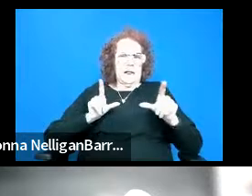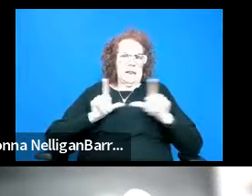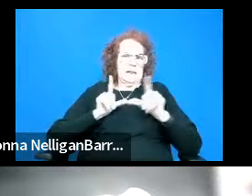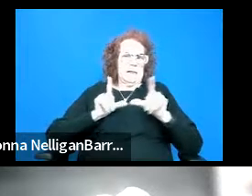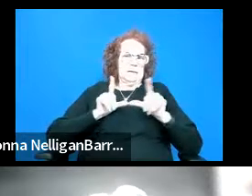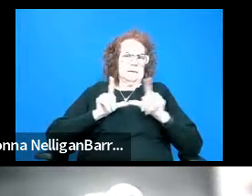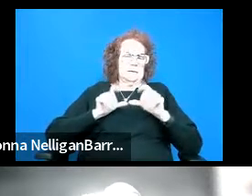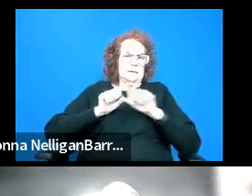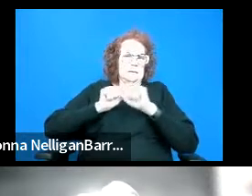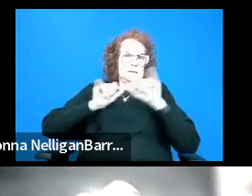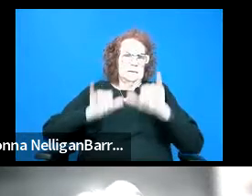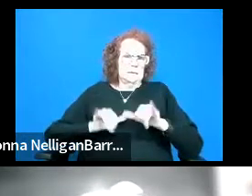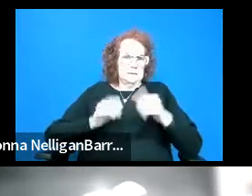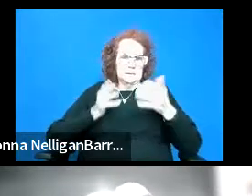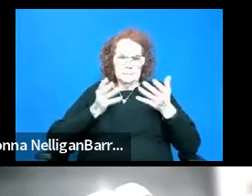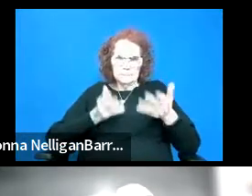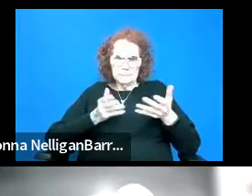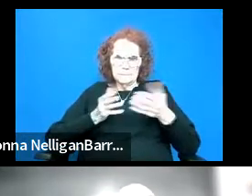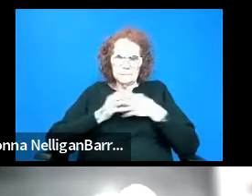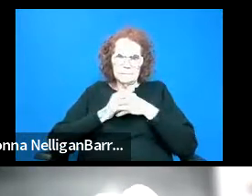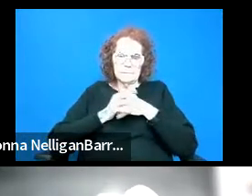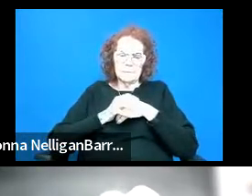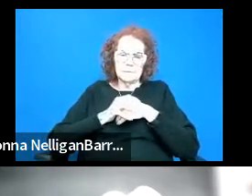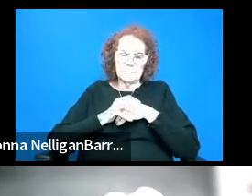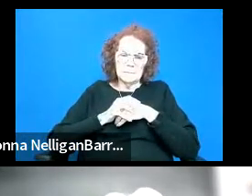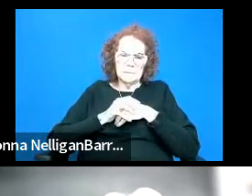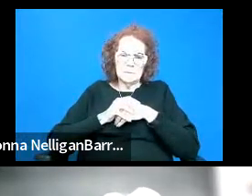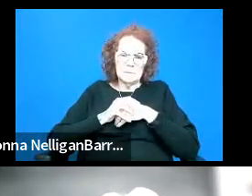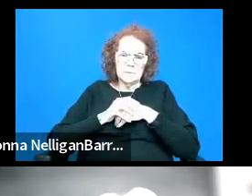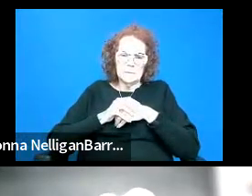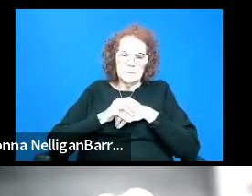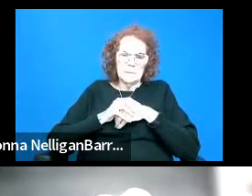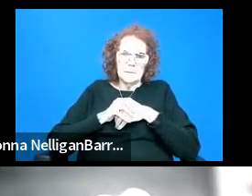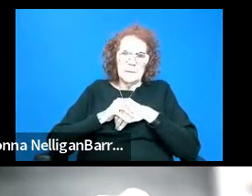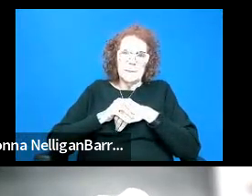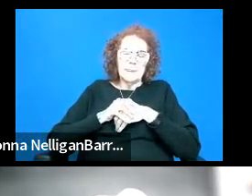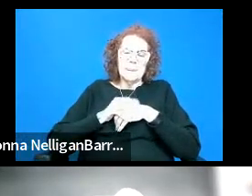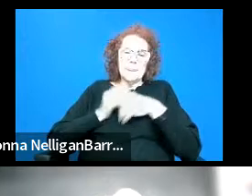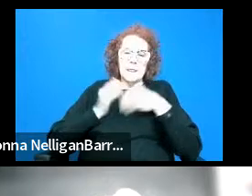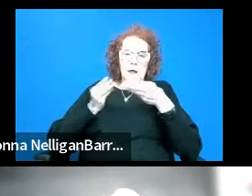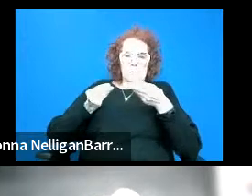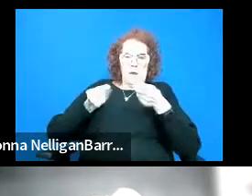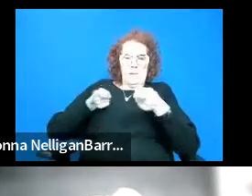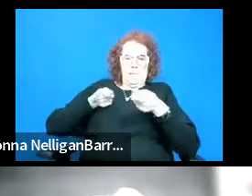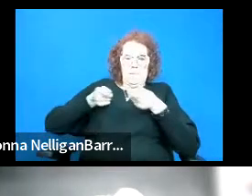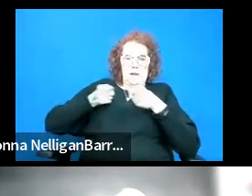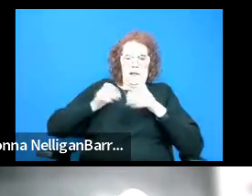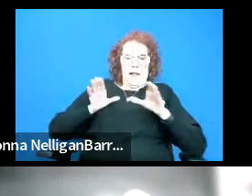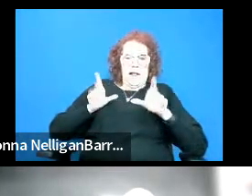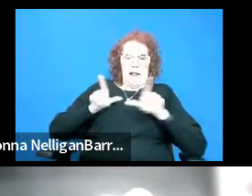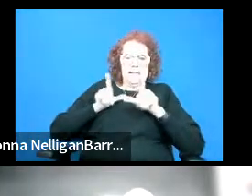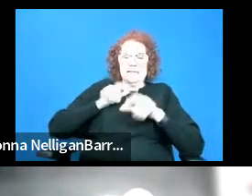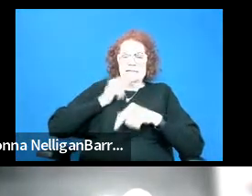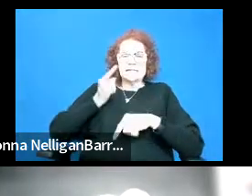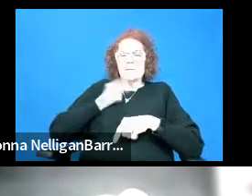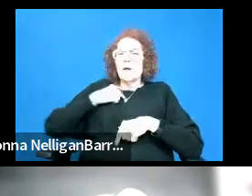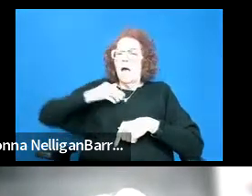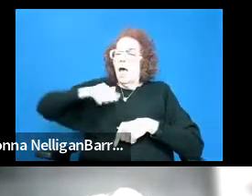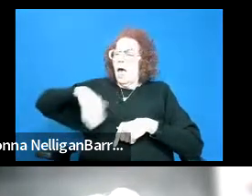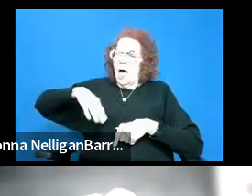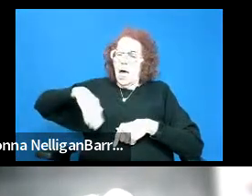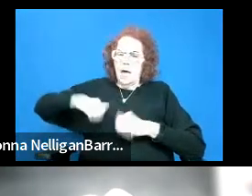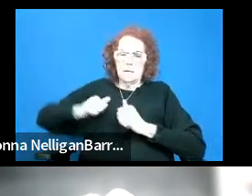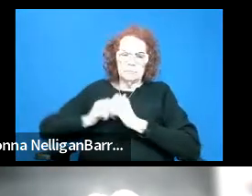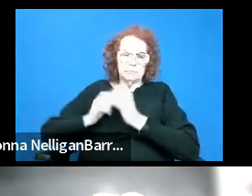The property management licensing is not something that we've implemented yet. It is something that we're still working on.